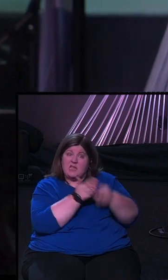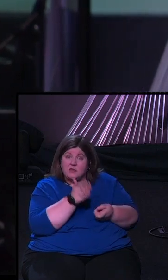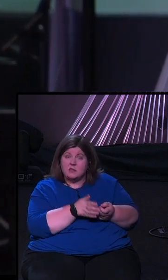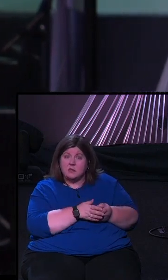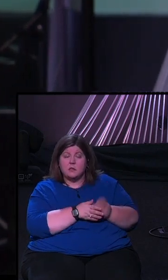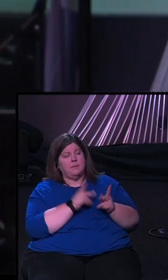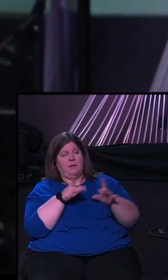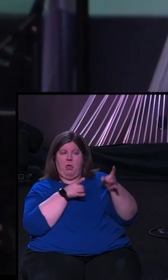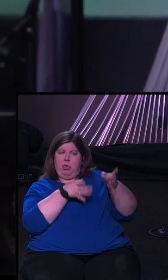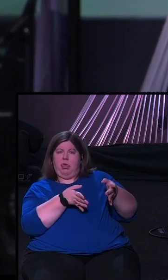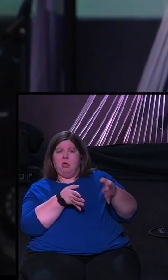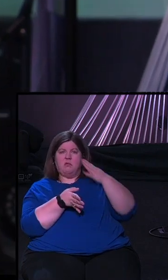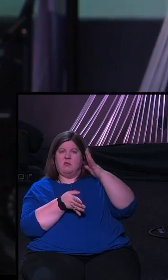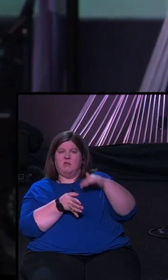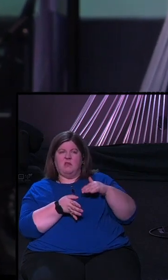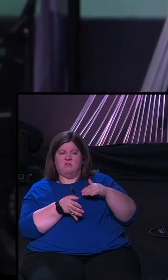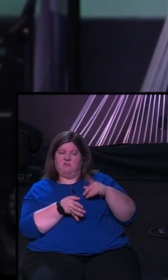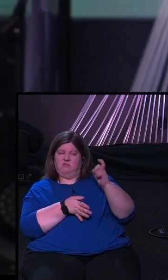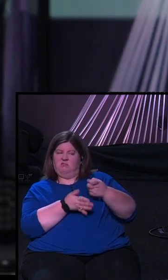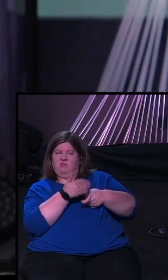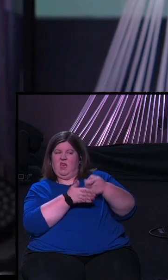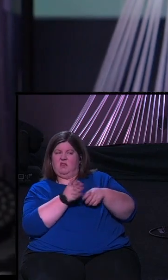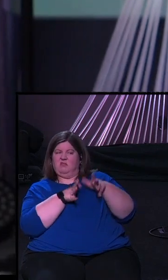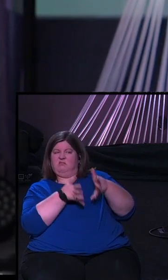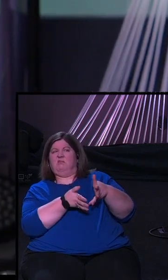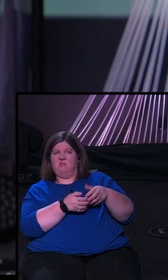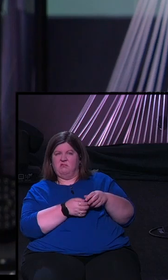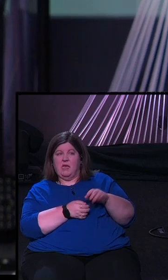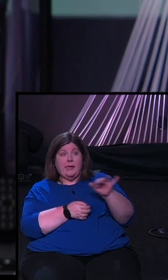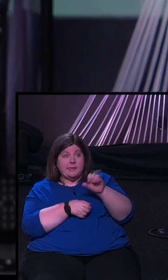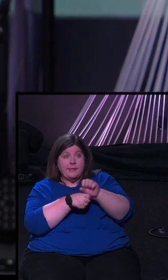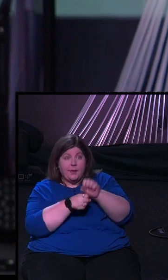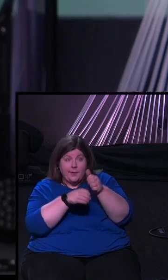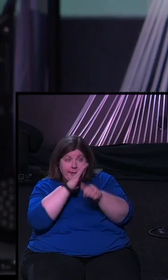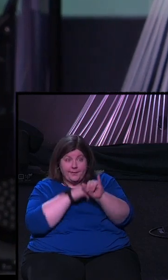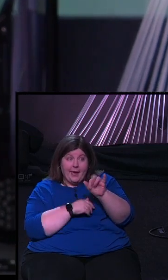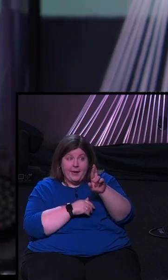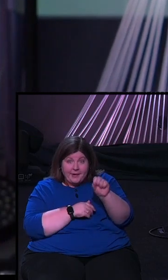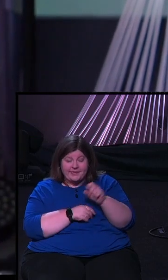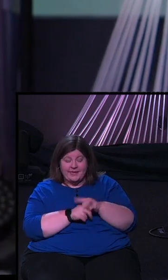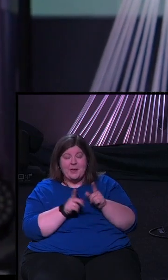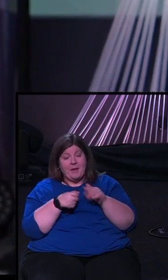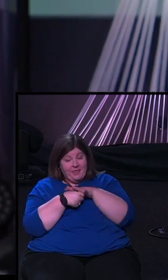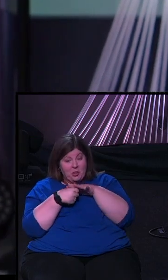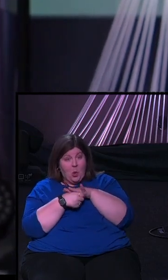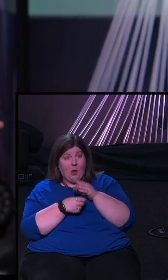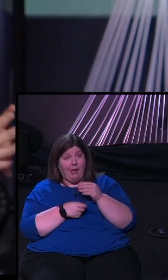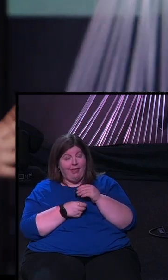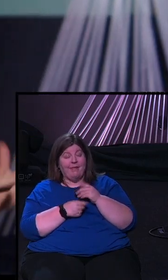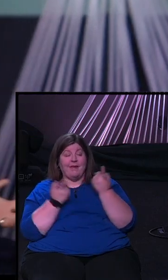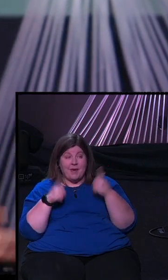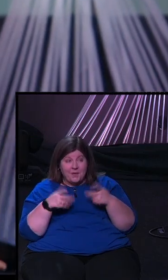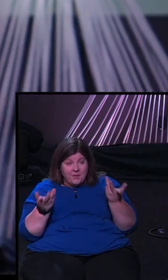not liked at all. It was as if they worked for the IRS, but they were the local people. So what would